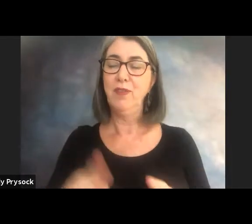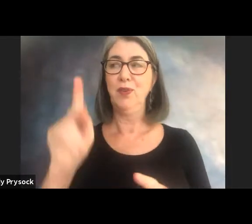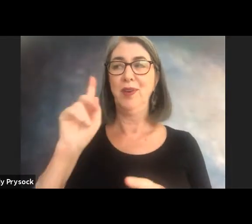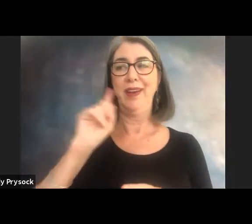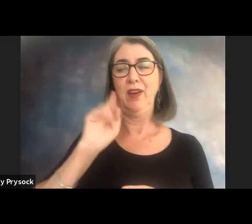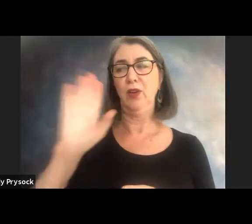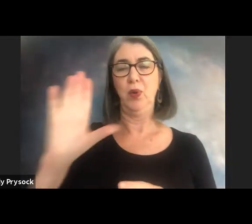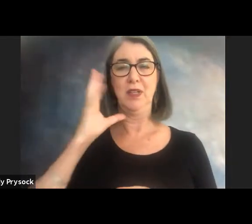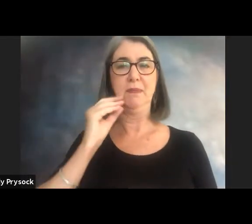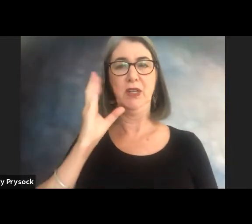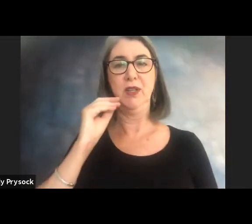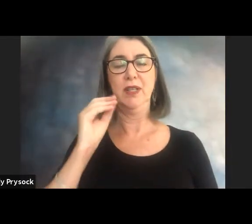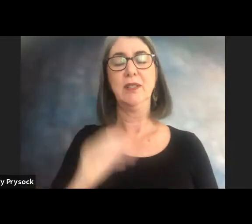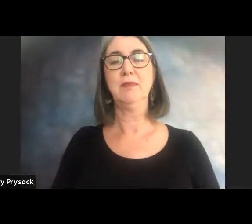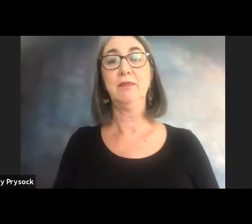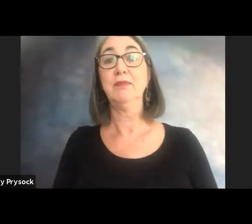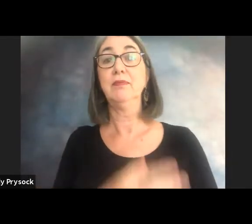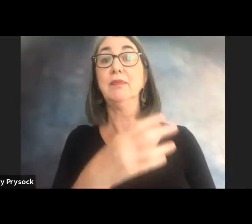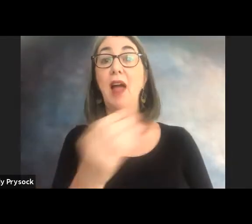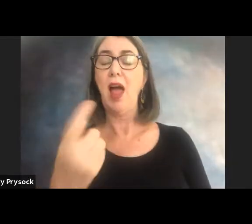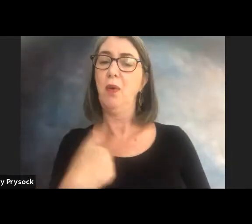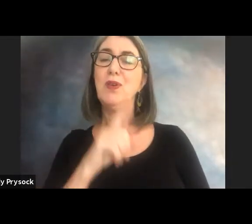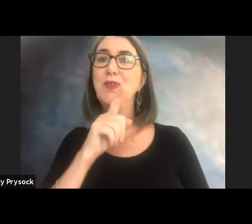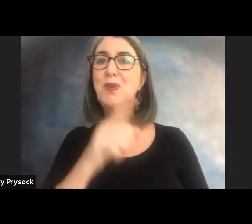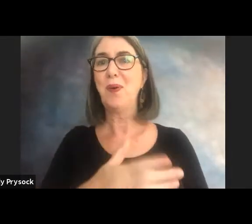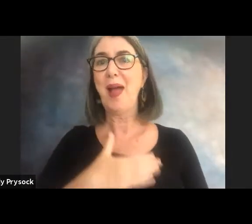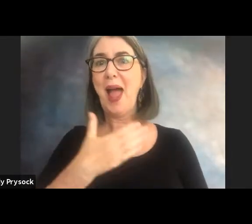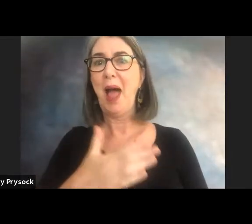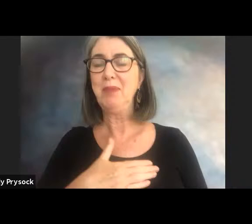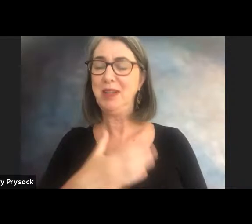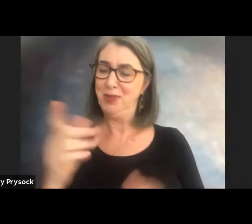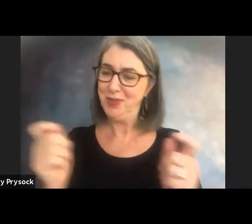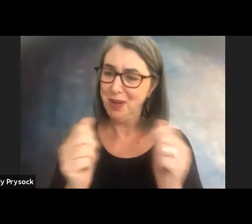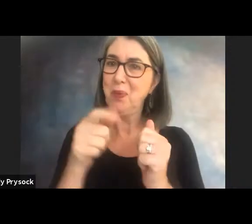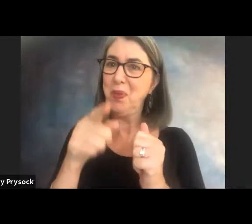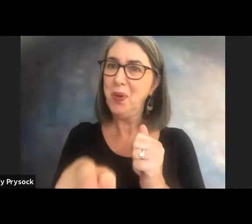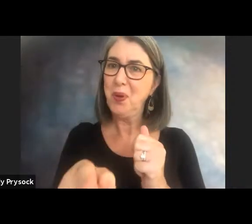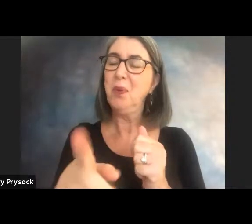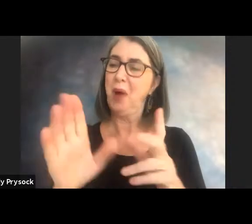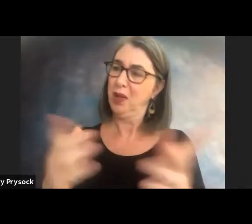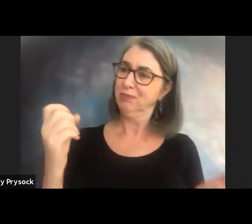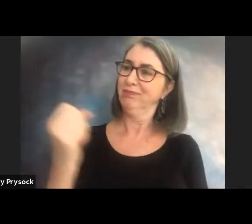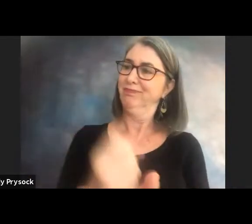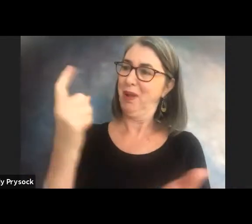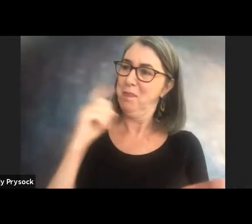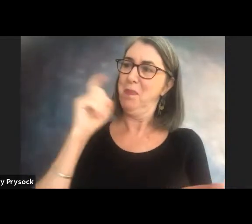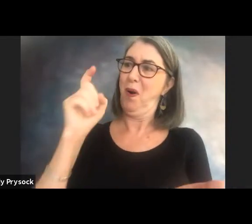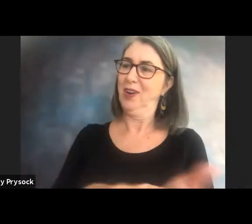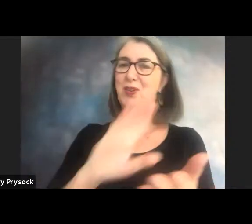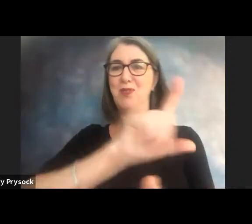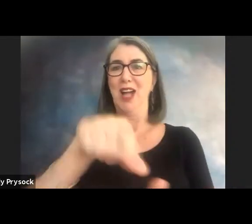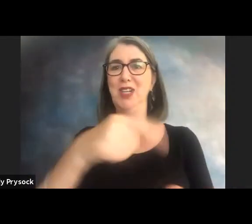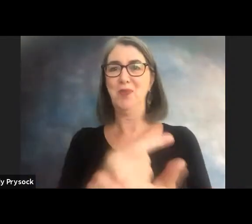your experience, and we are so happy to celebrate with you as you mark your graduation.